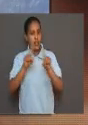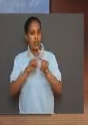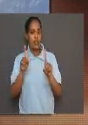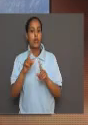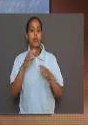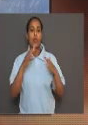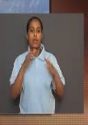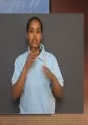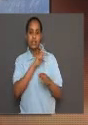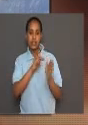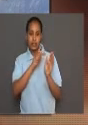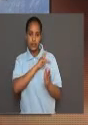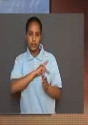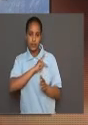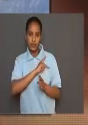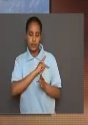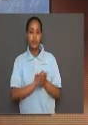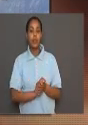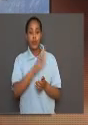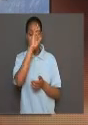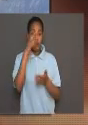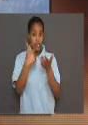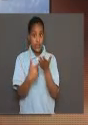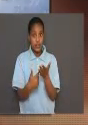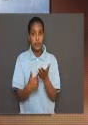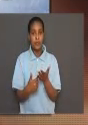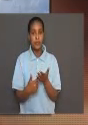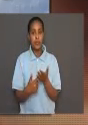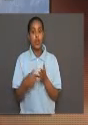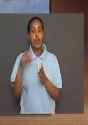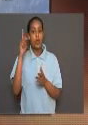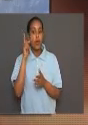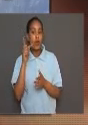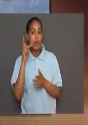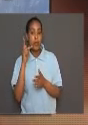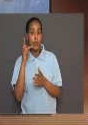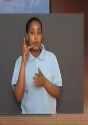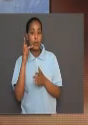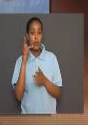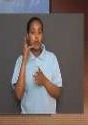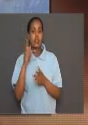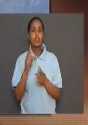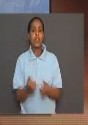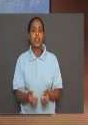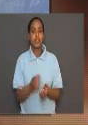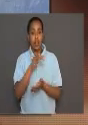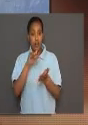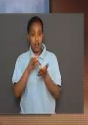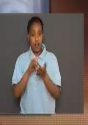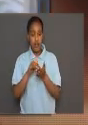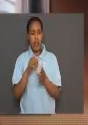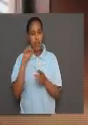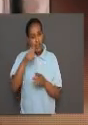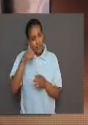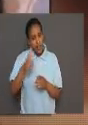materials which have a wide variety of properties. Because of this,